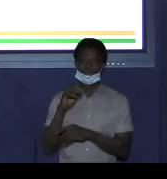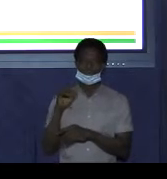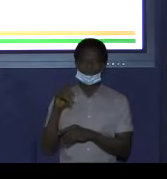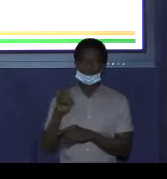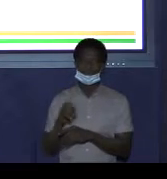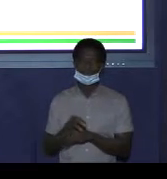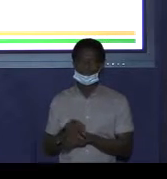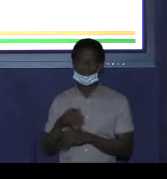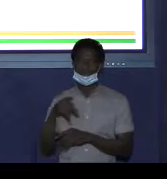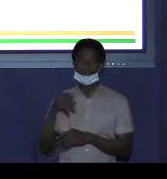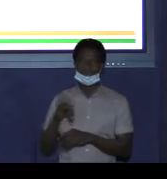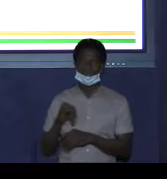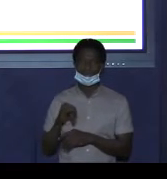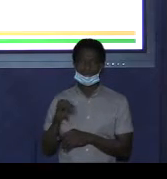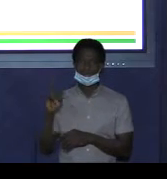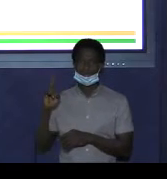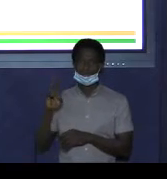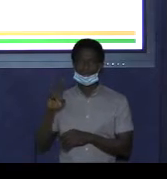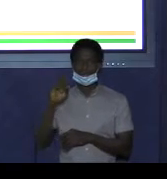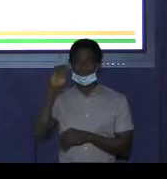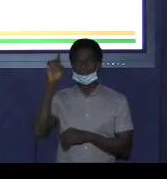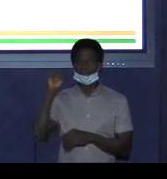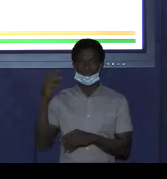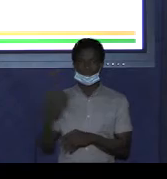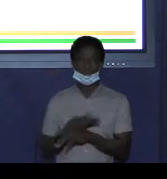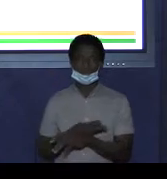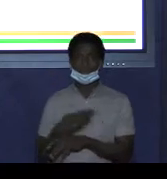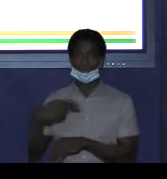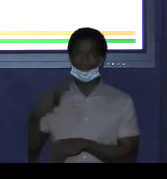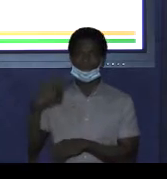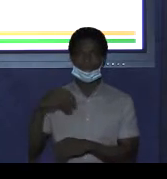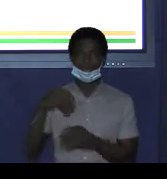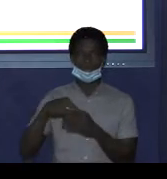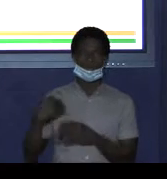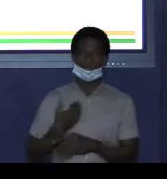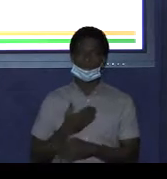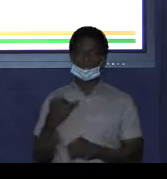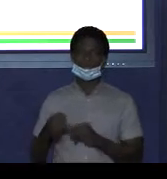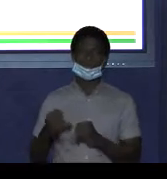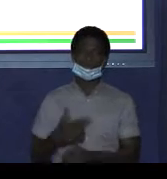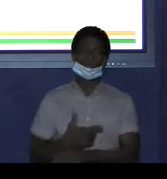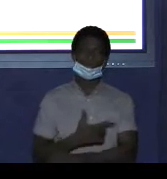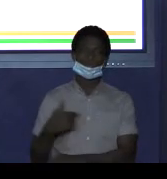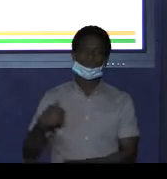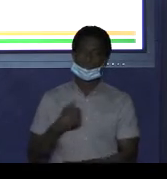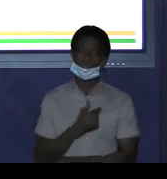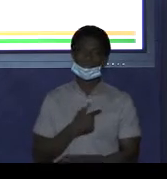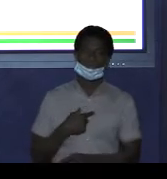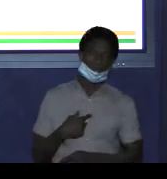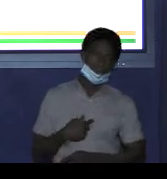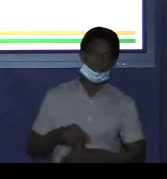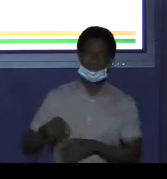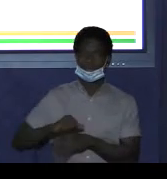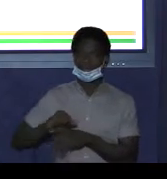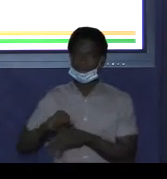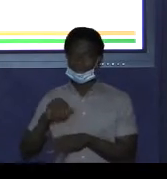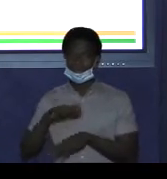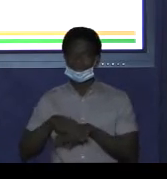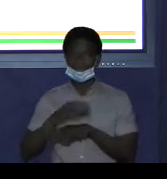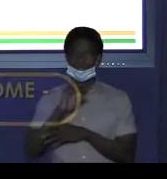pi r squared times height. In our last lesson, we experimented on the